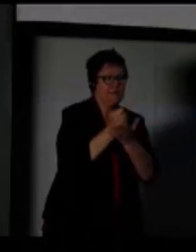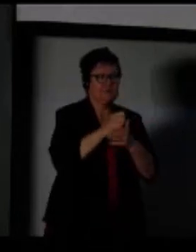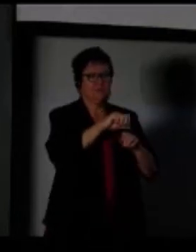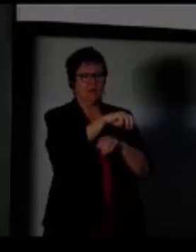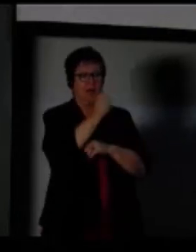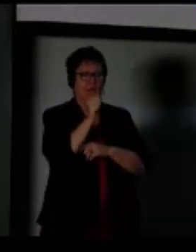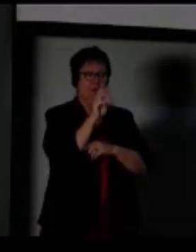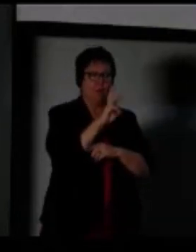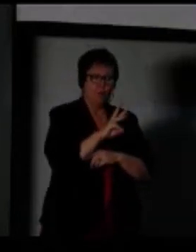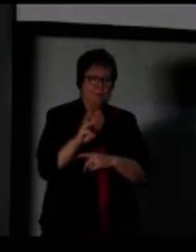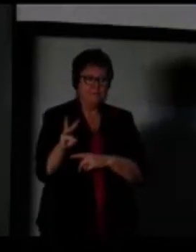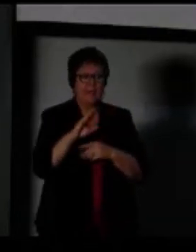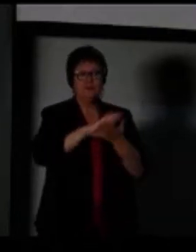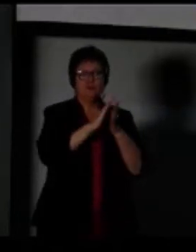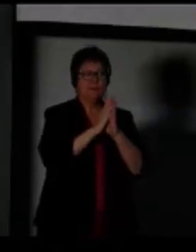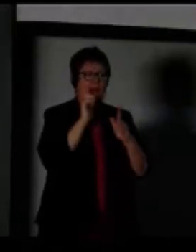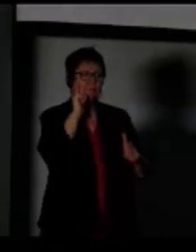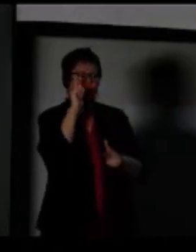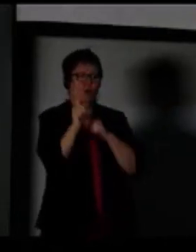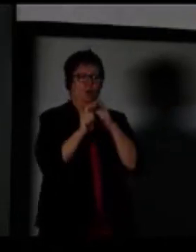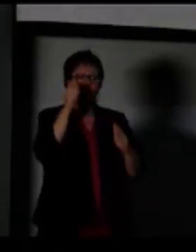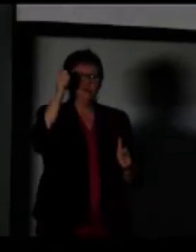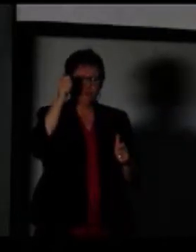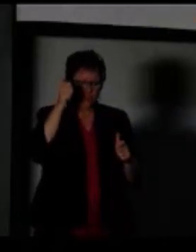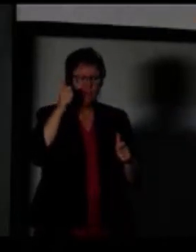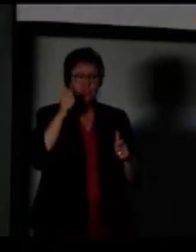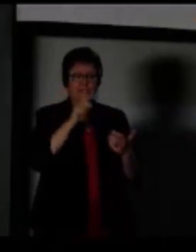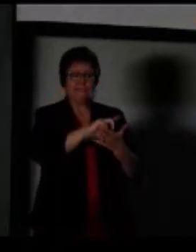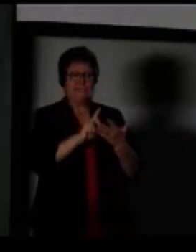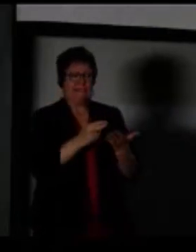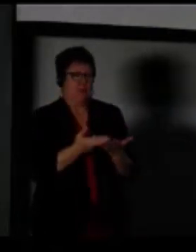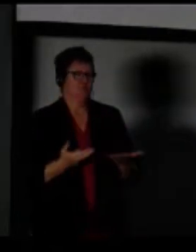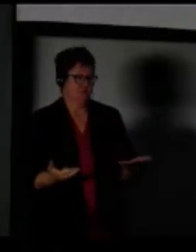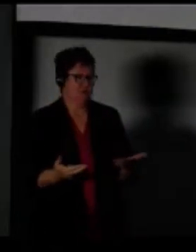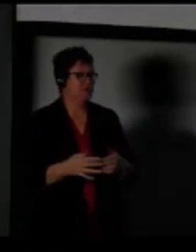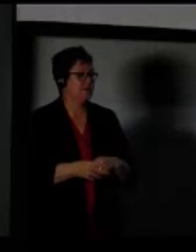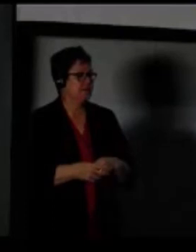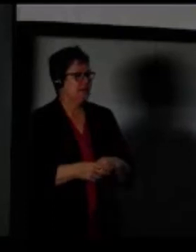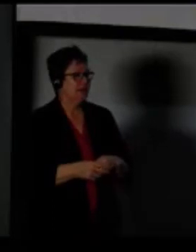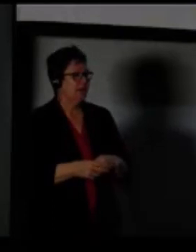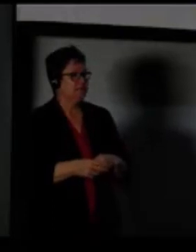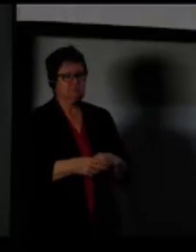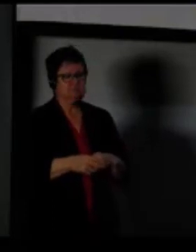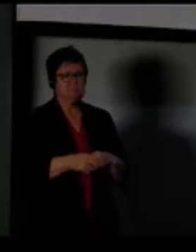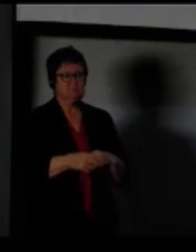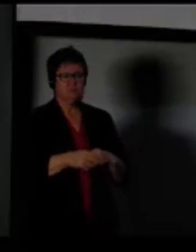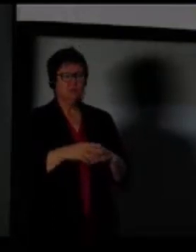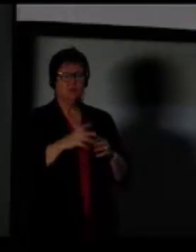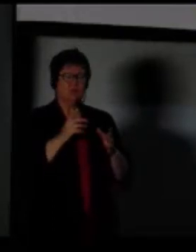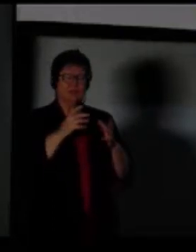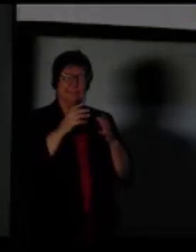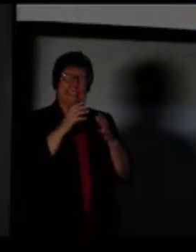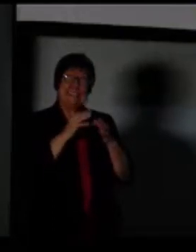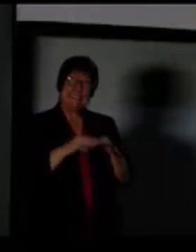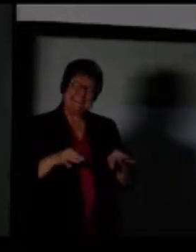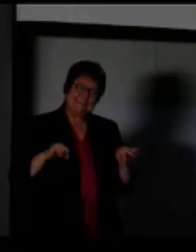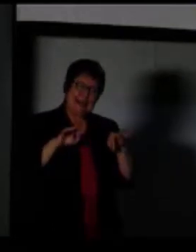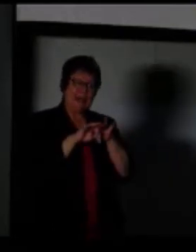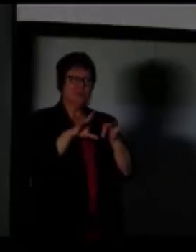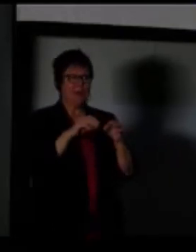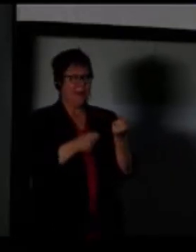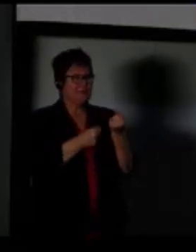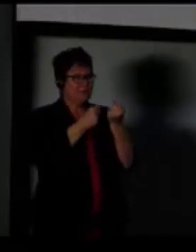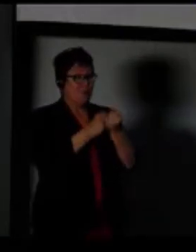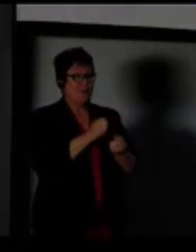to become a larger design resource. But it's absolutely essential, and it also supports the